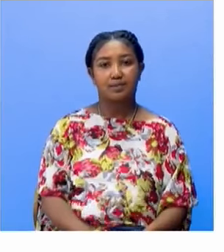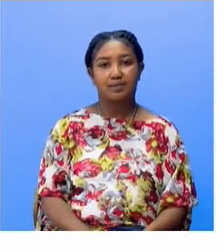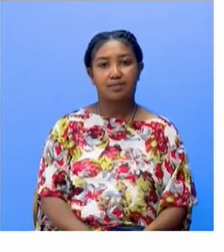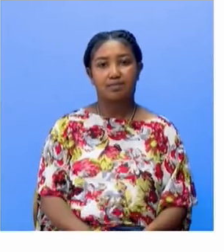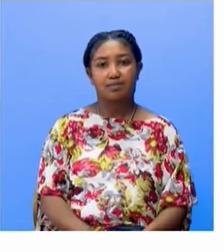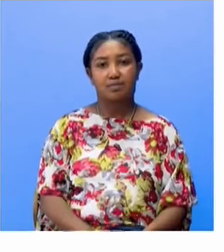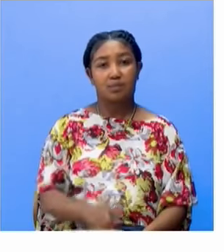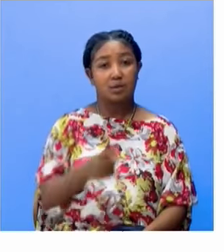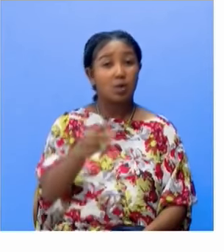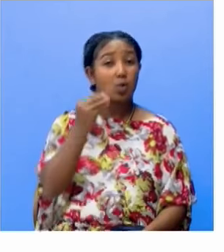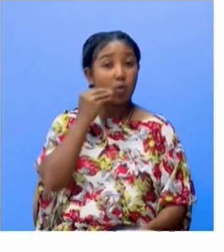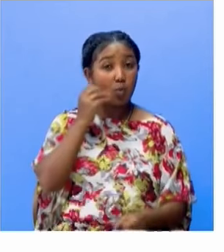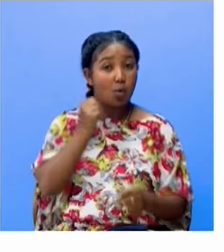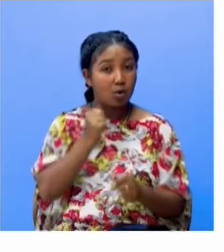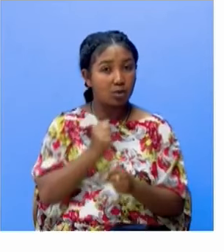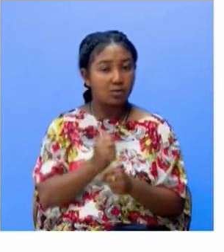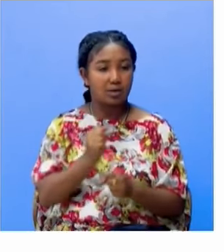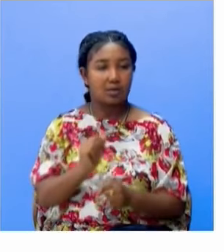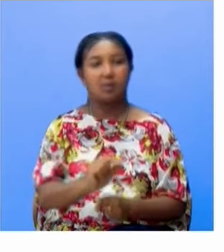the homework?